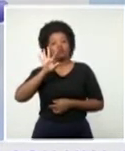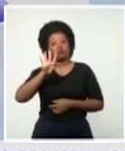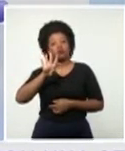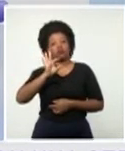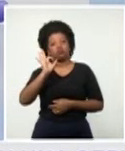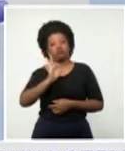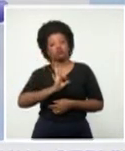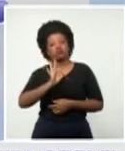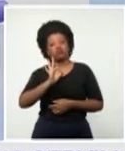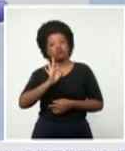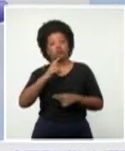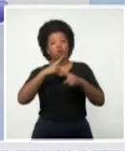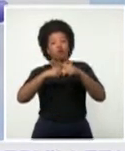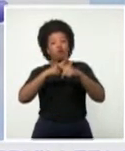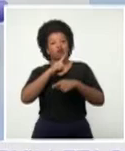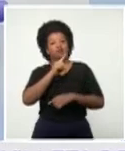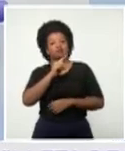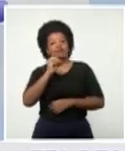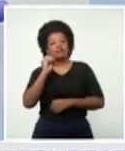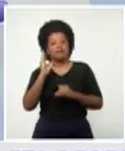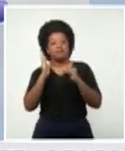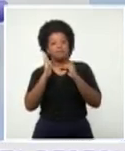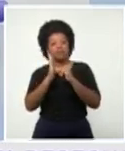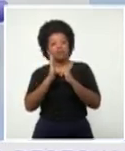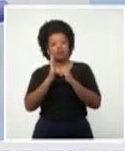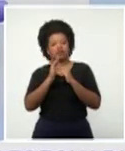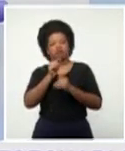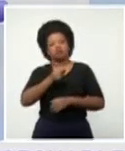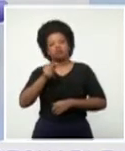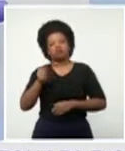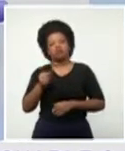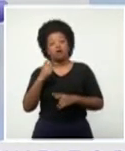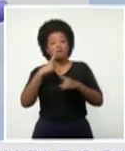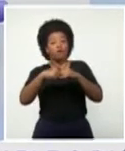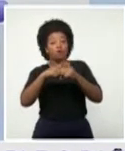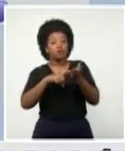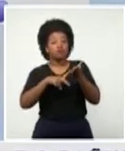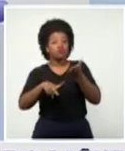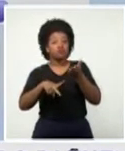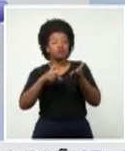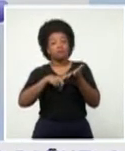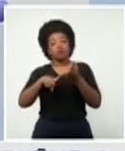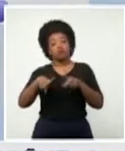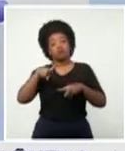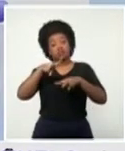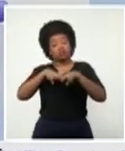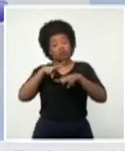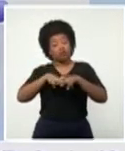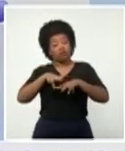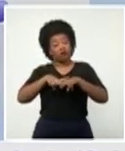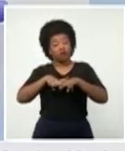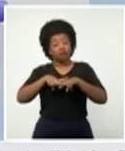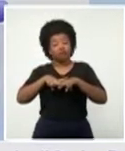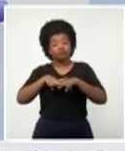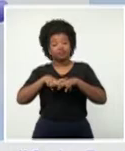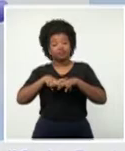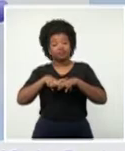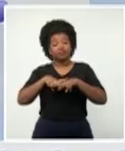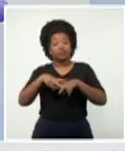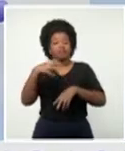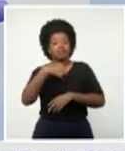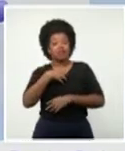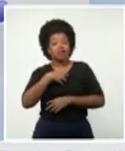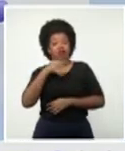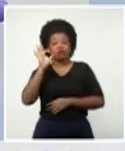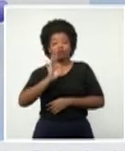1.4% per 100,000 inhabitants. And by provinces, Havana remains with